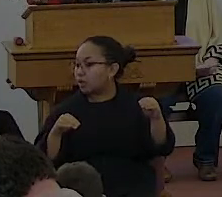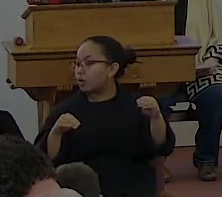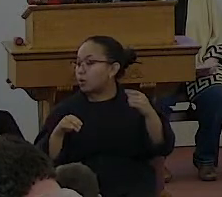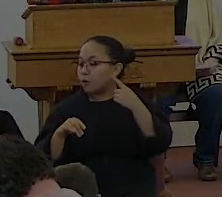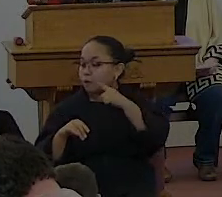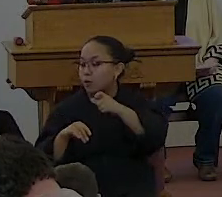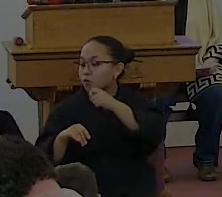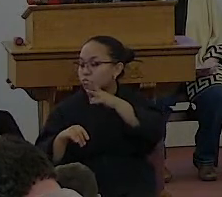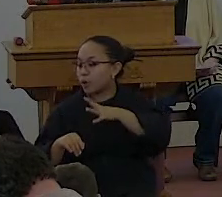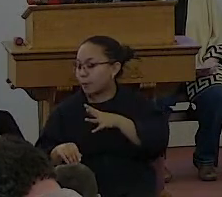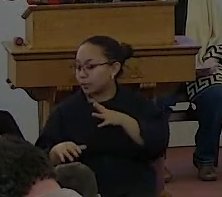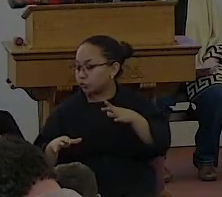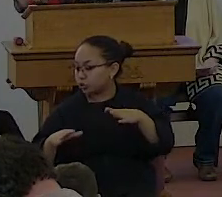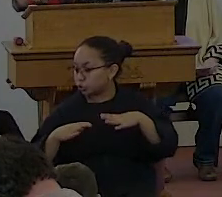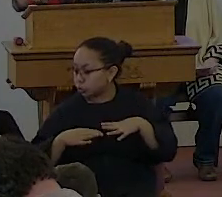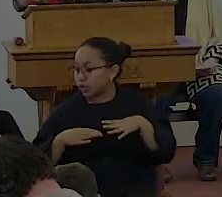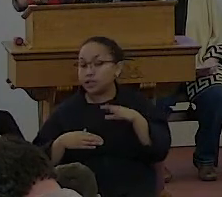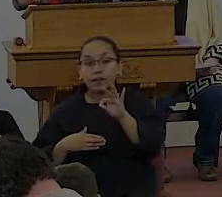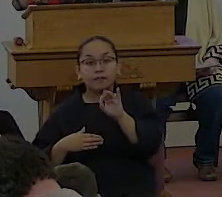February